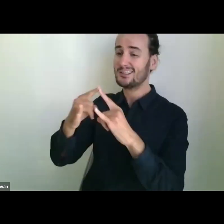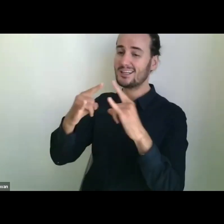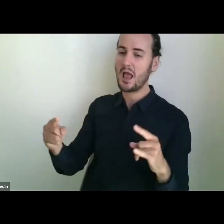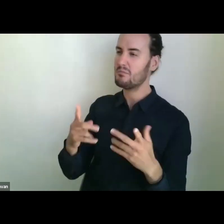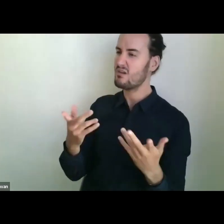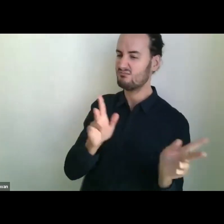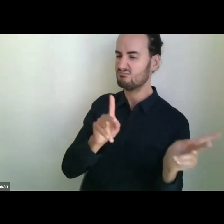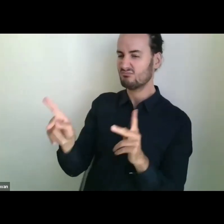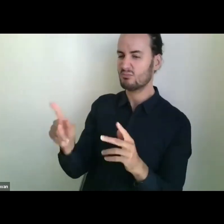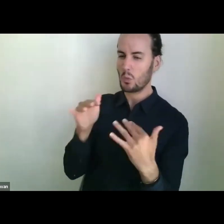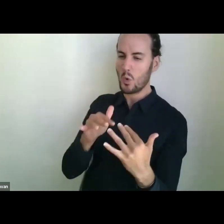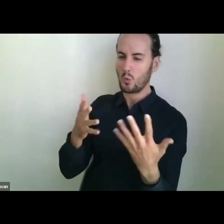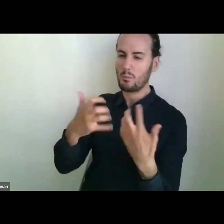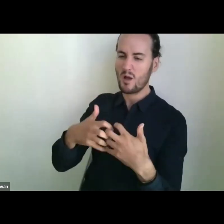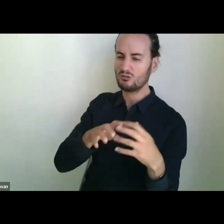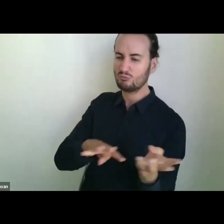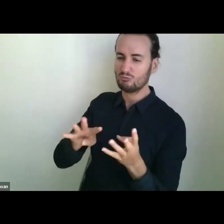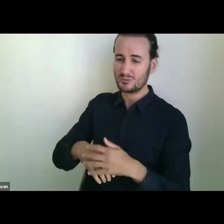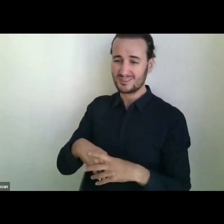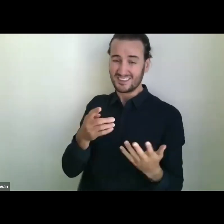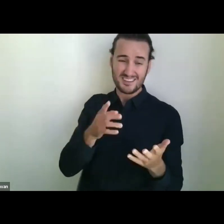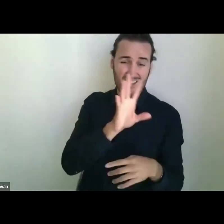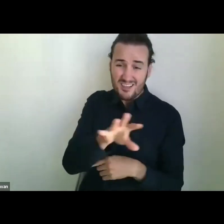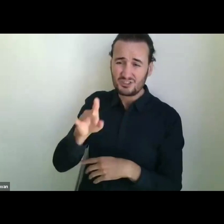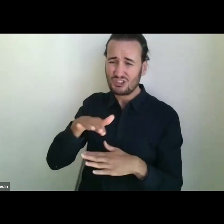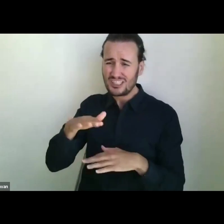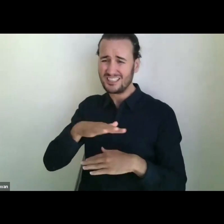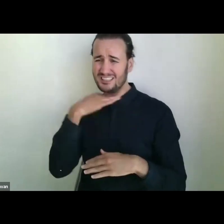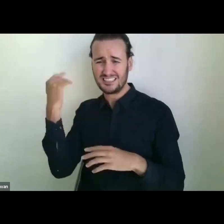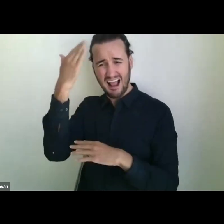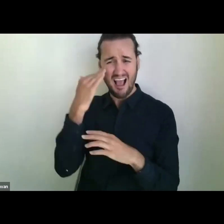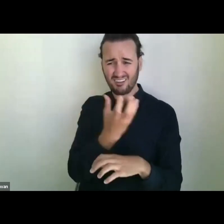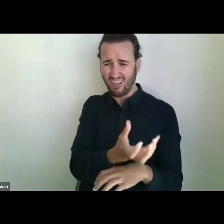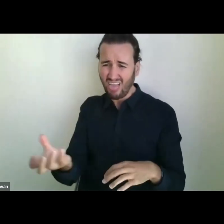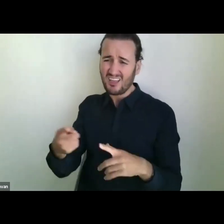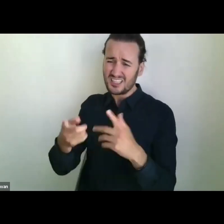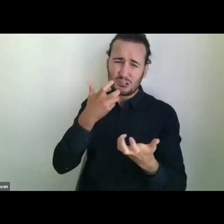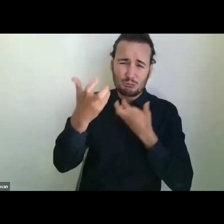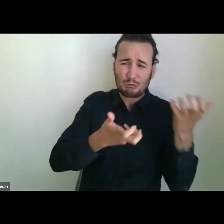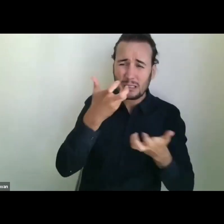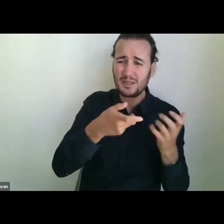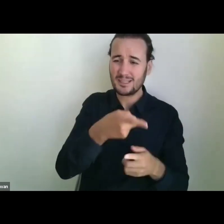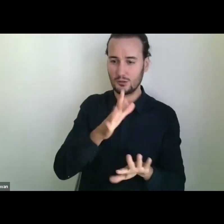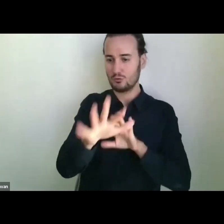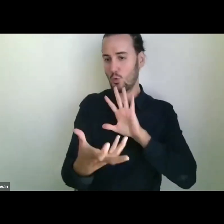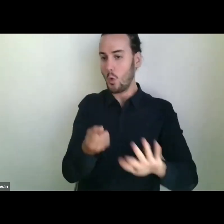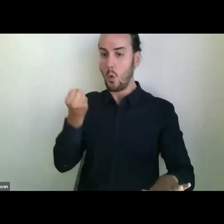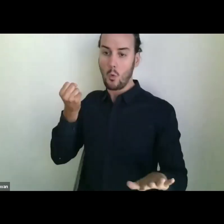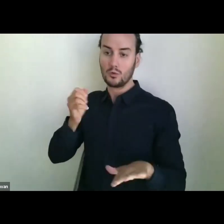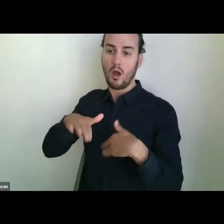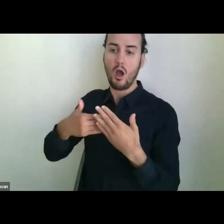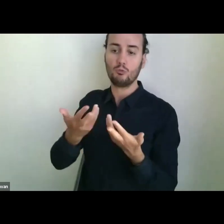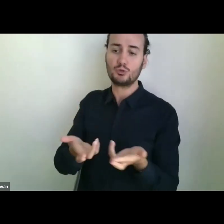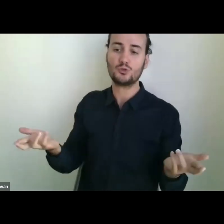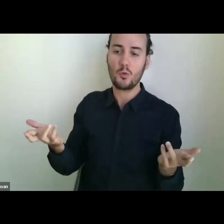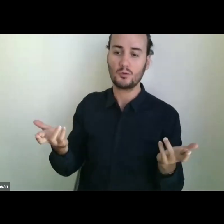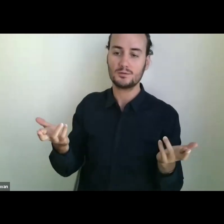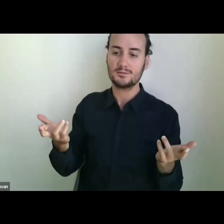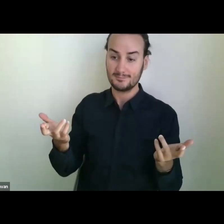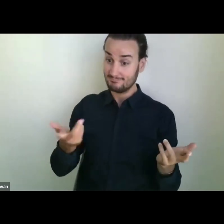machines. Videos of decapitated toddlers accompanied by screams. They withhold all resources,